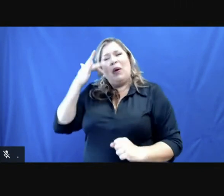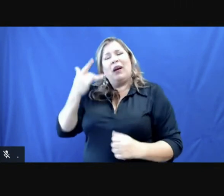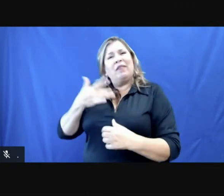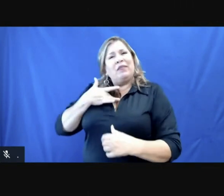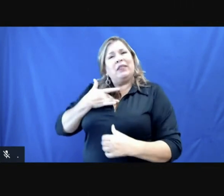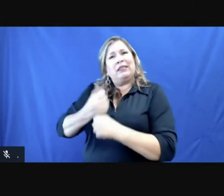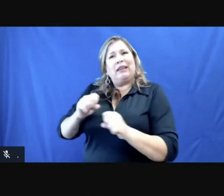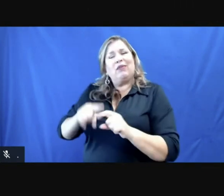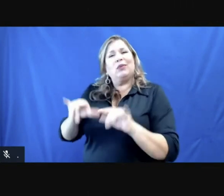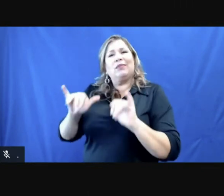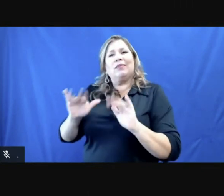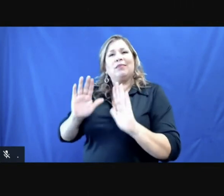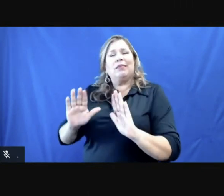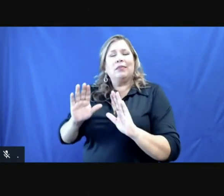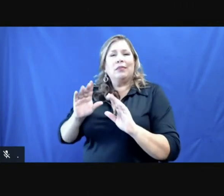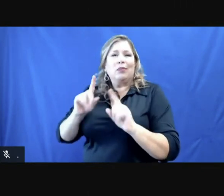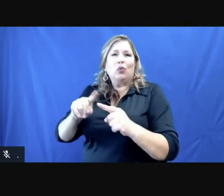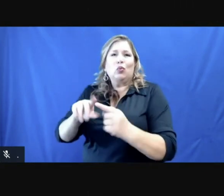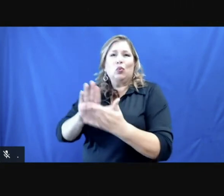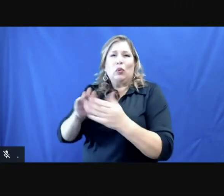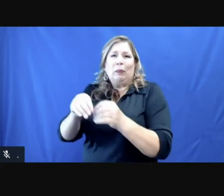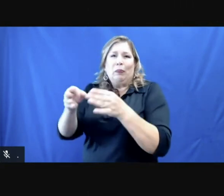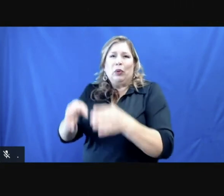Jeremy White, Politico.